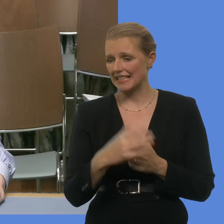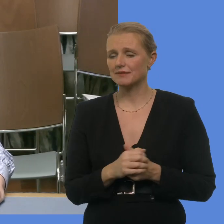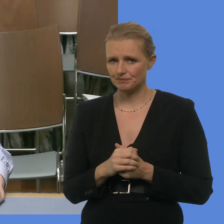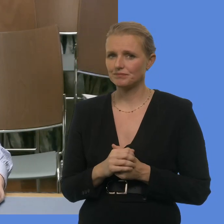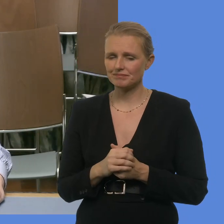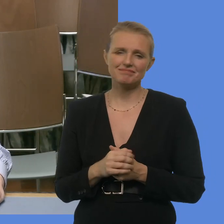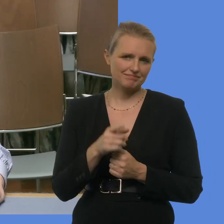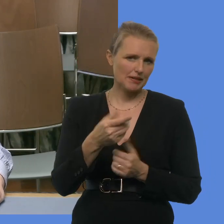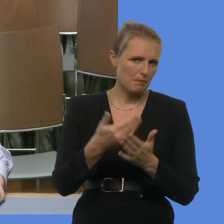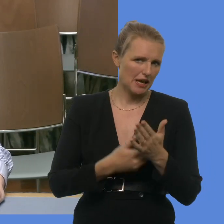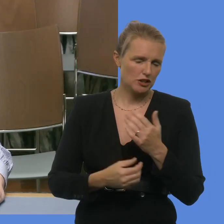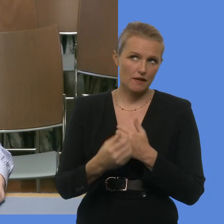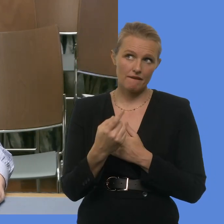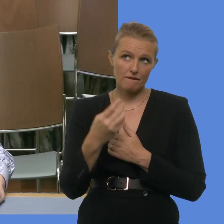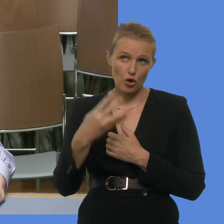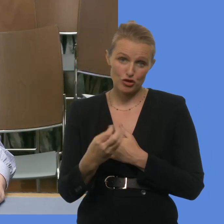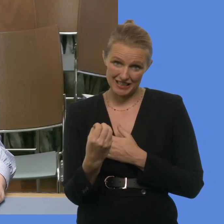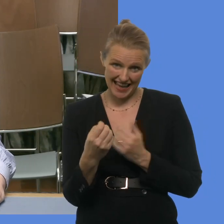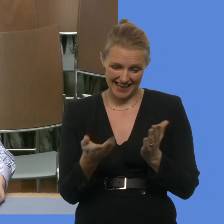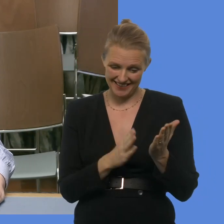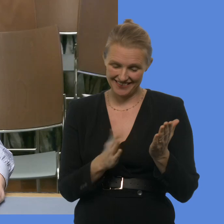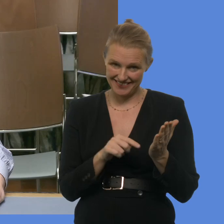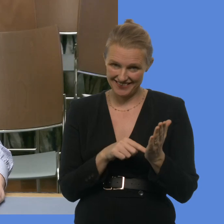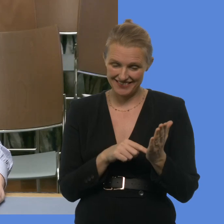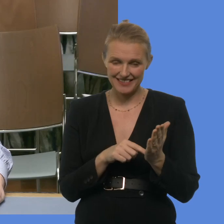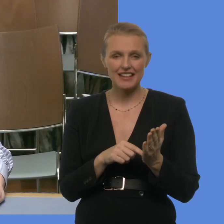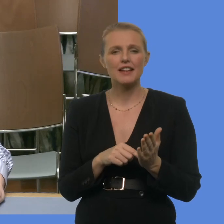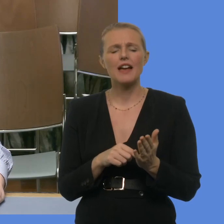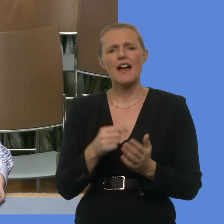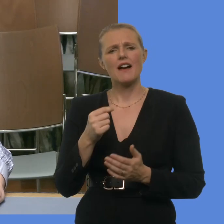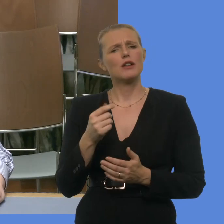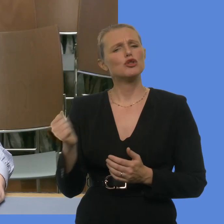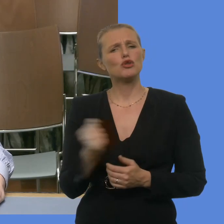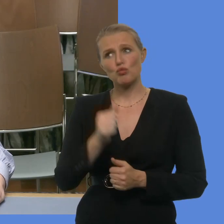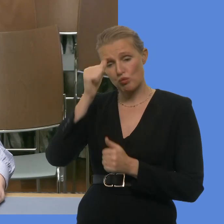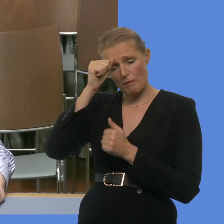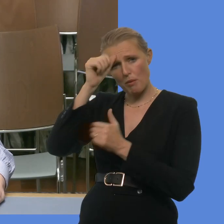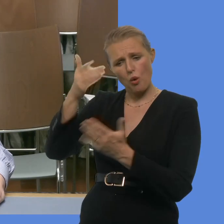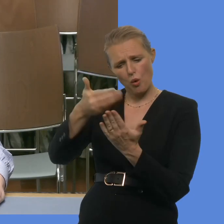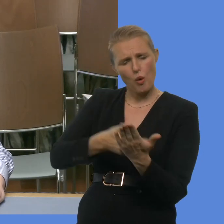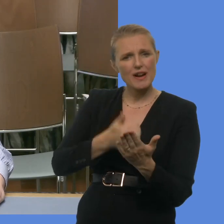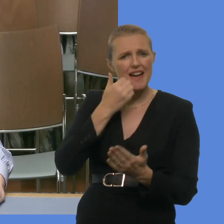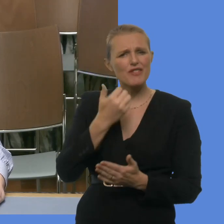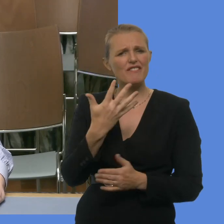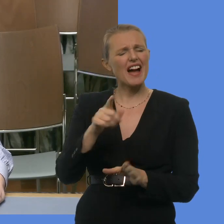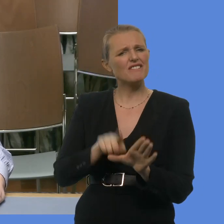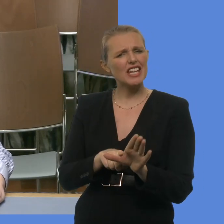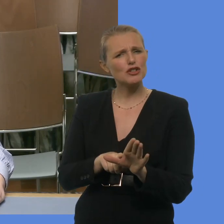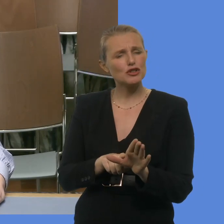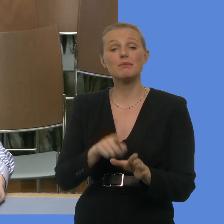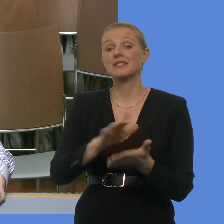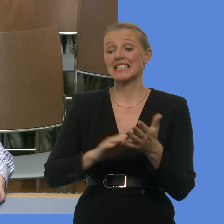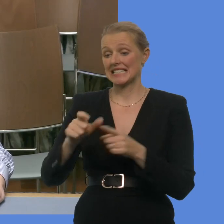is on page 410 of your packs, the 5-yearly reporting and evaluation This requires DFC to publish